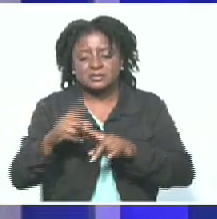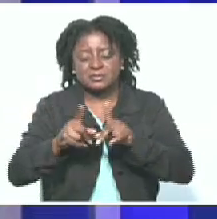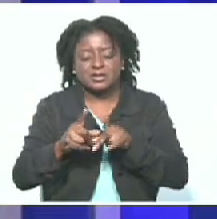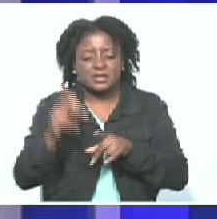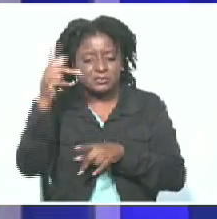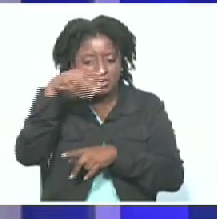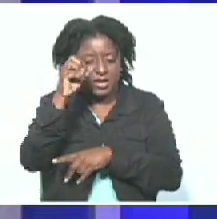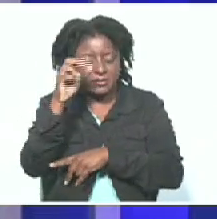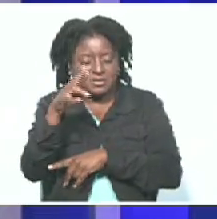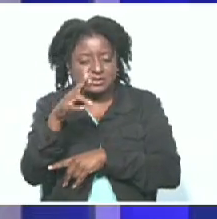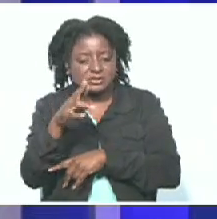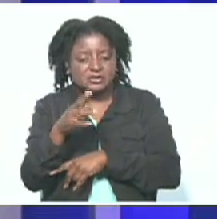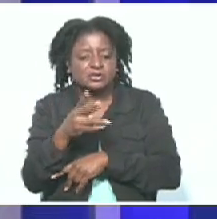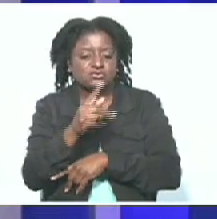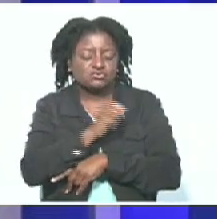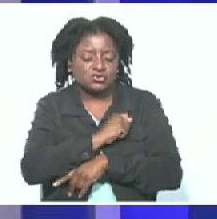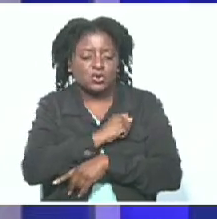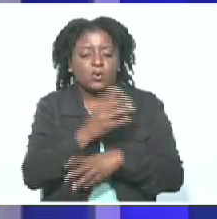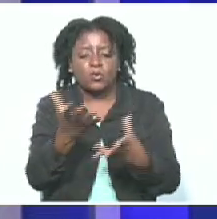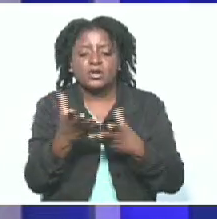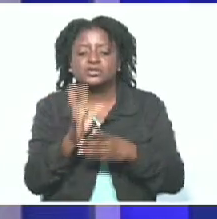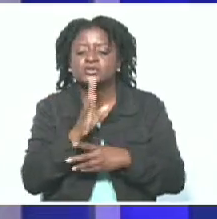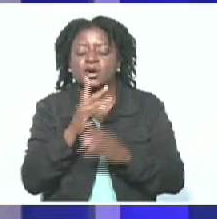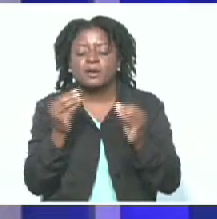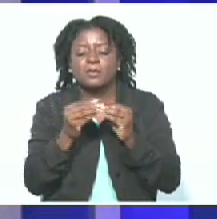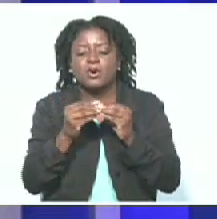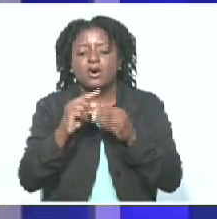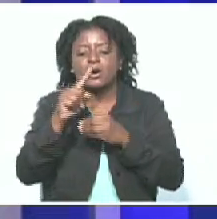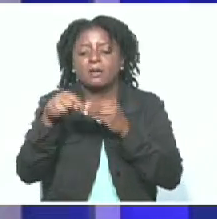expand more on climate change. Also wanting to